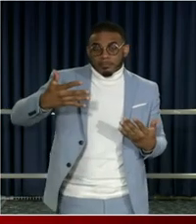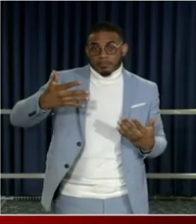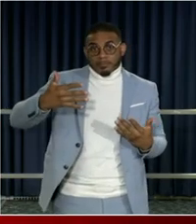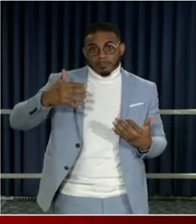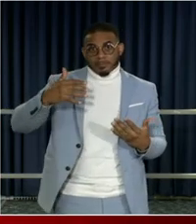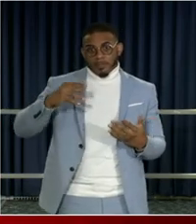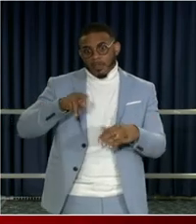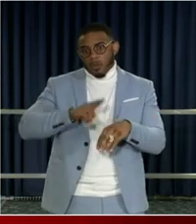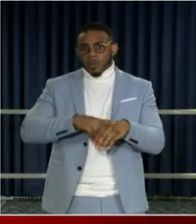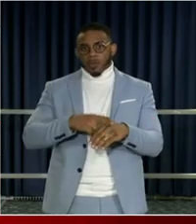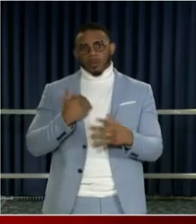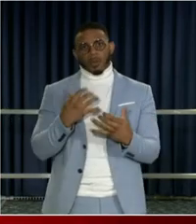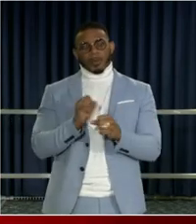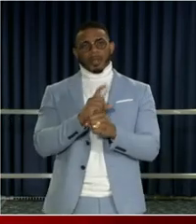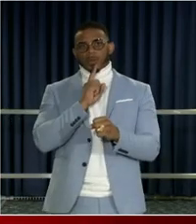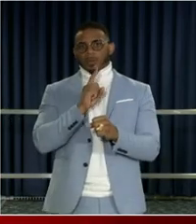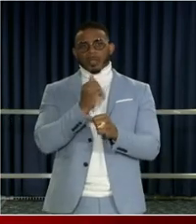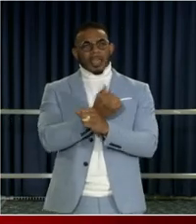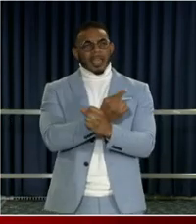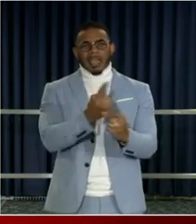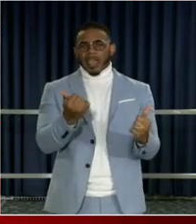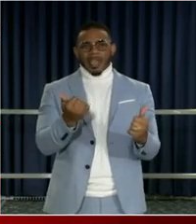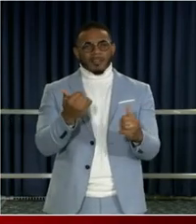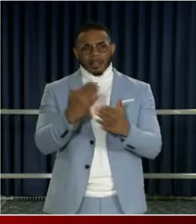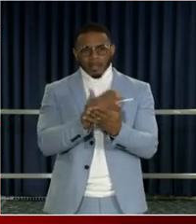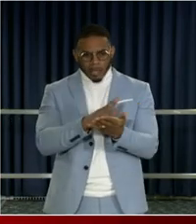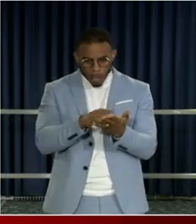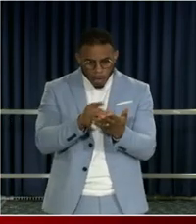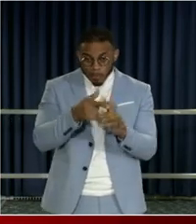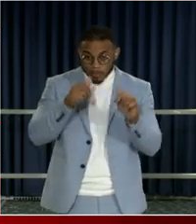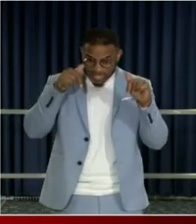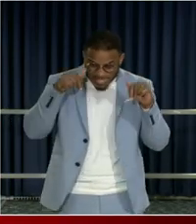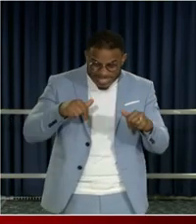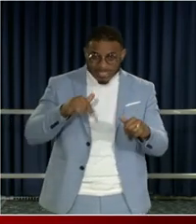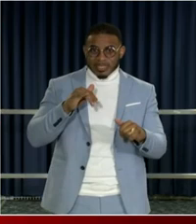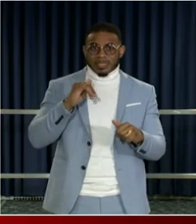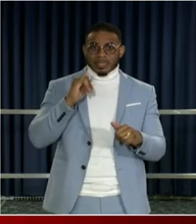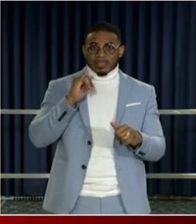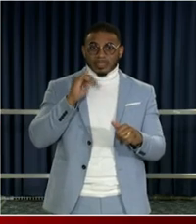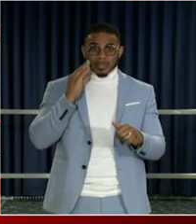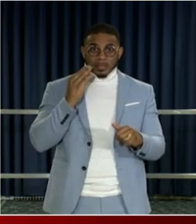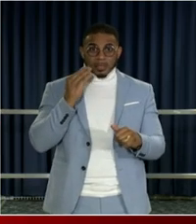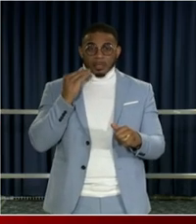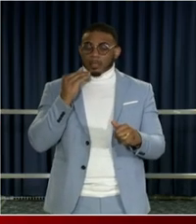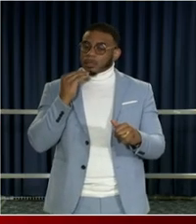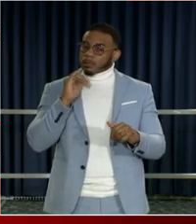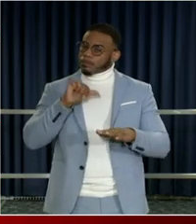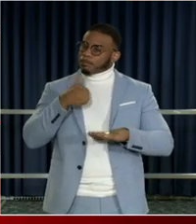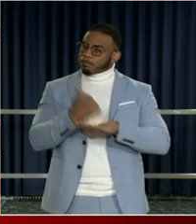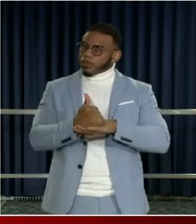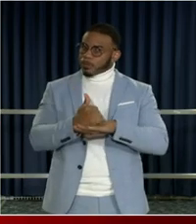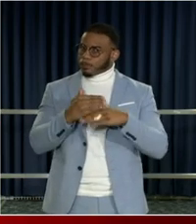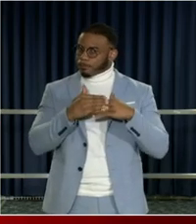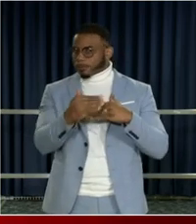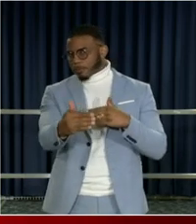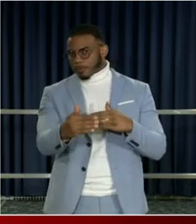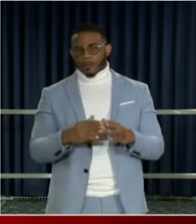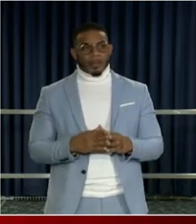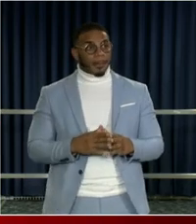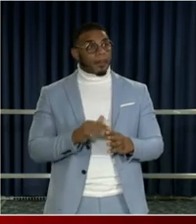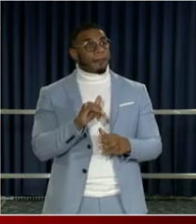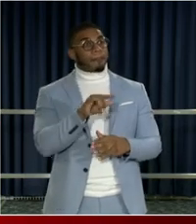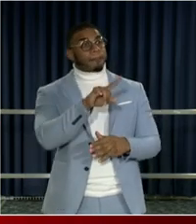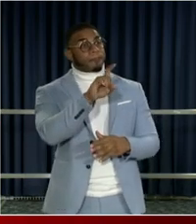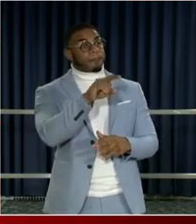the Capitol, and we want to make sure that every lesson learned from this one is implemented.